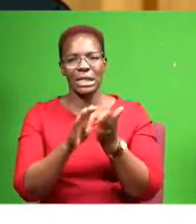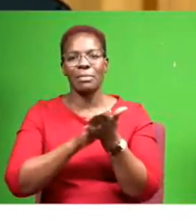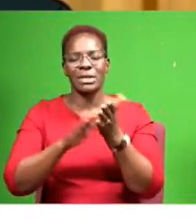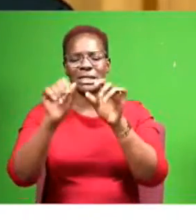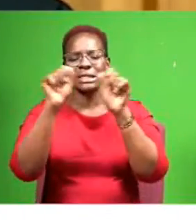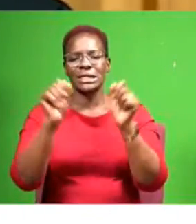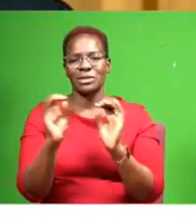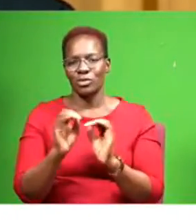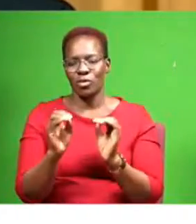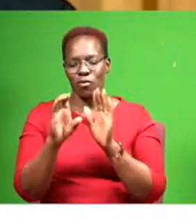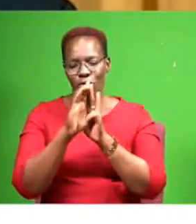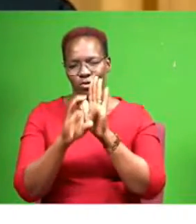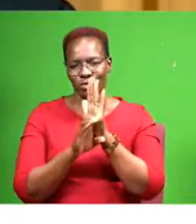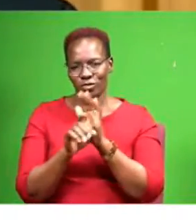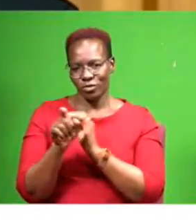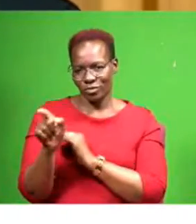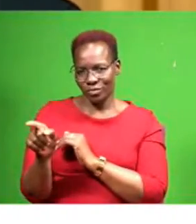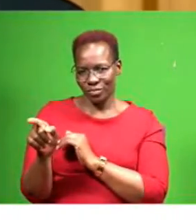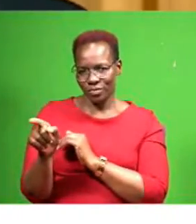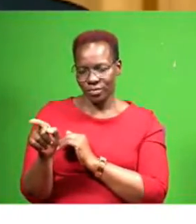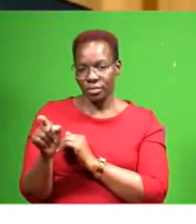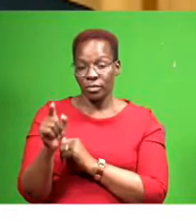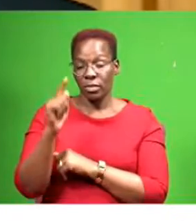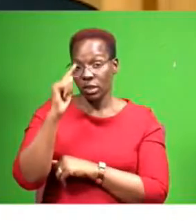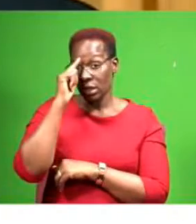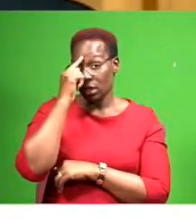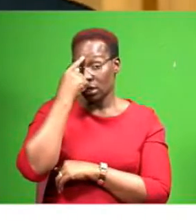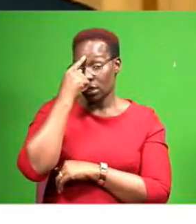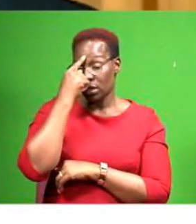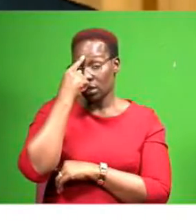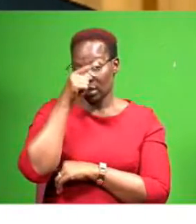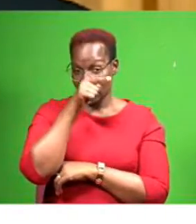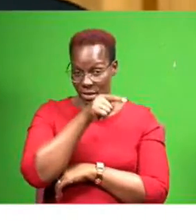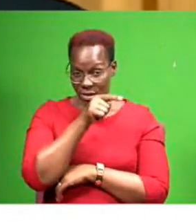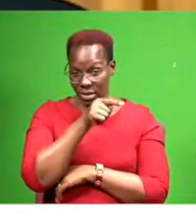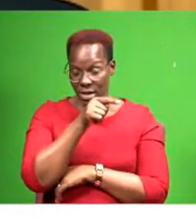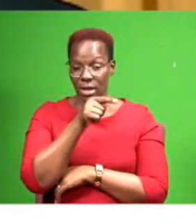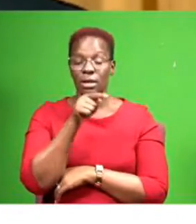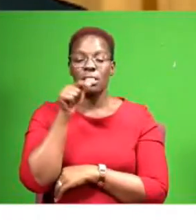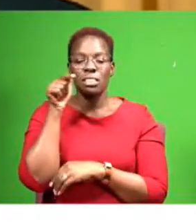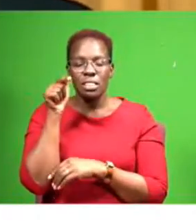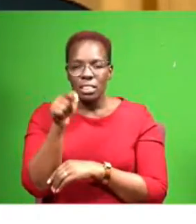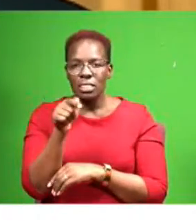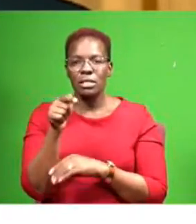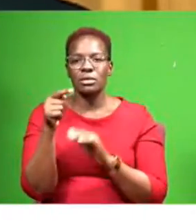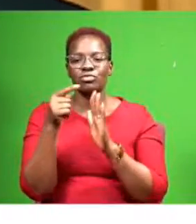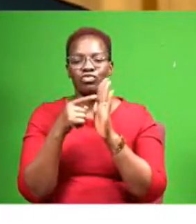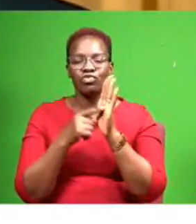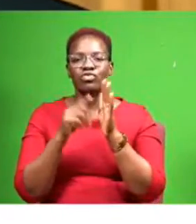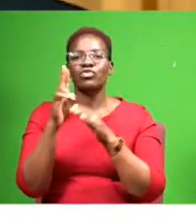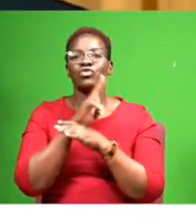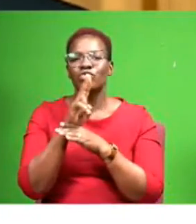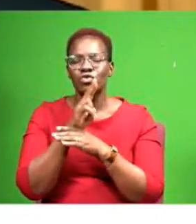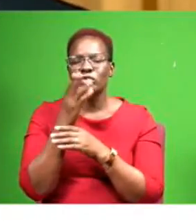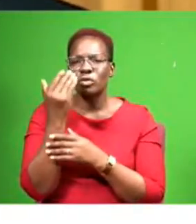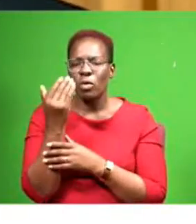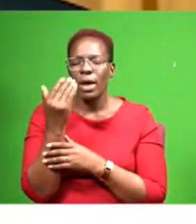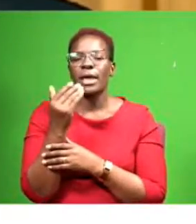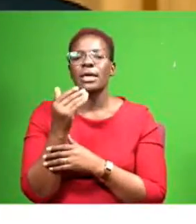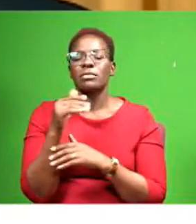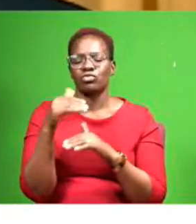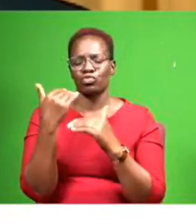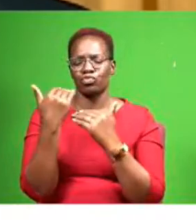a constitution. In India, the doctrine has been applied as limiting the amendment